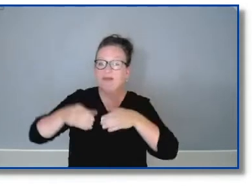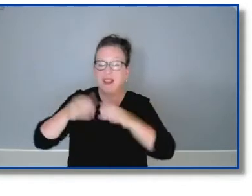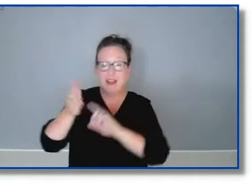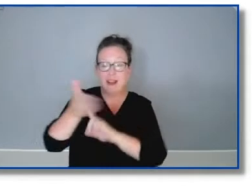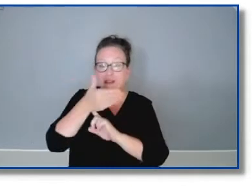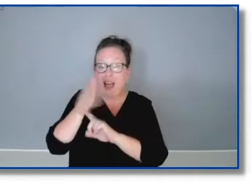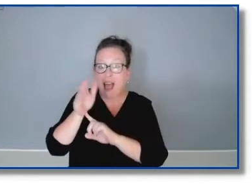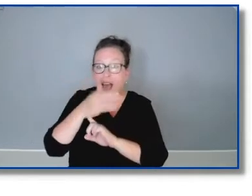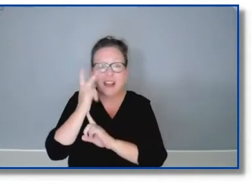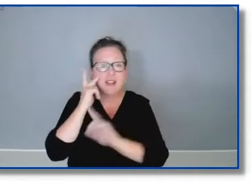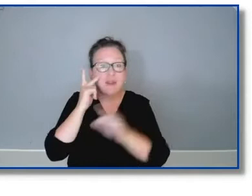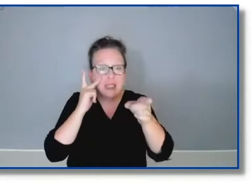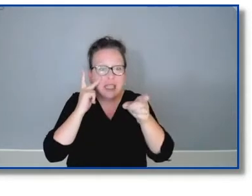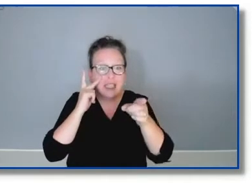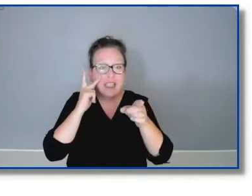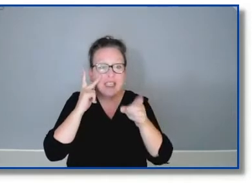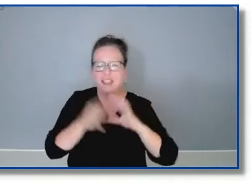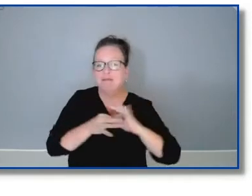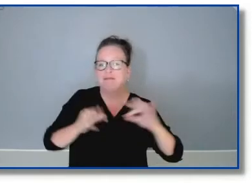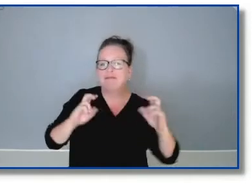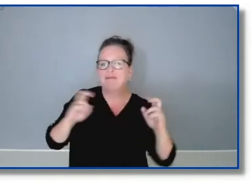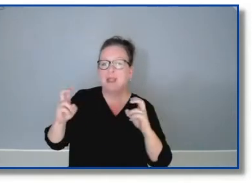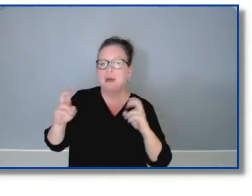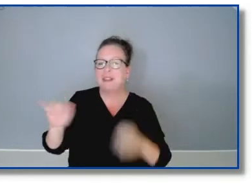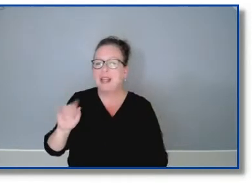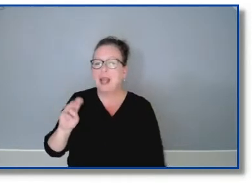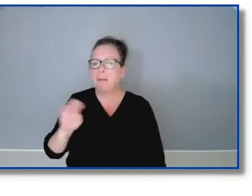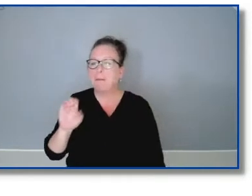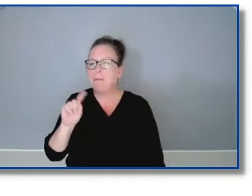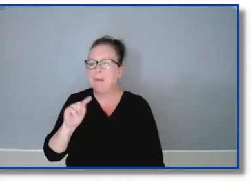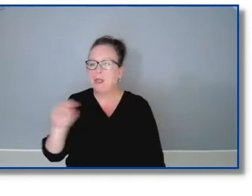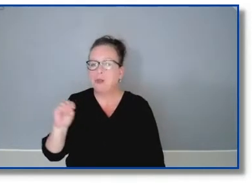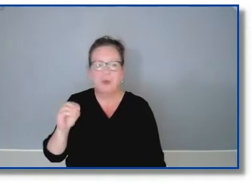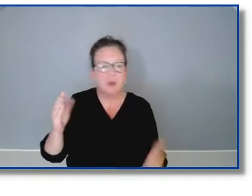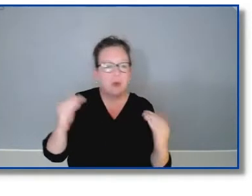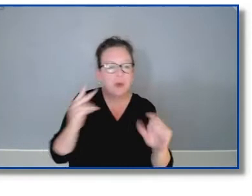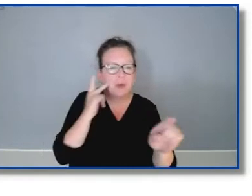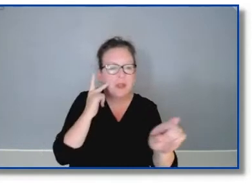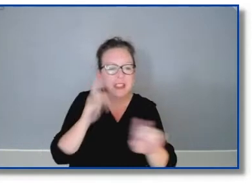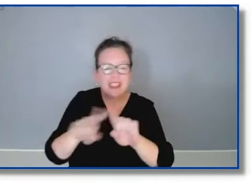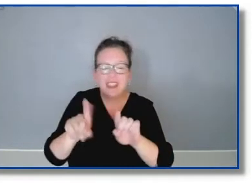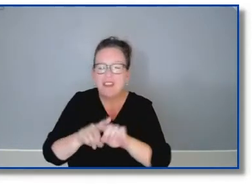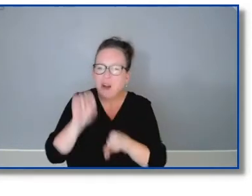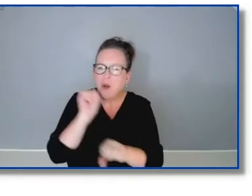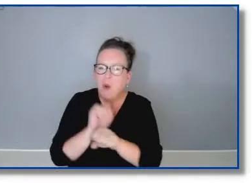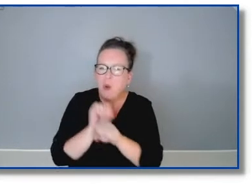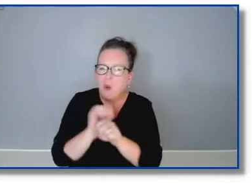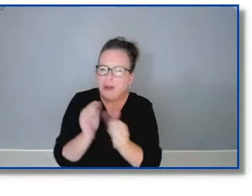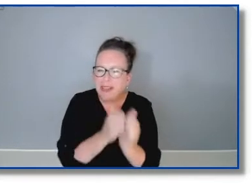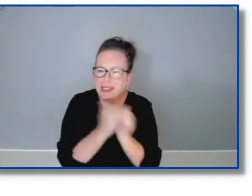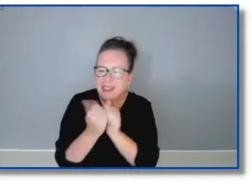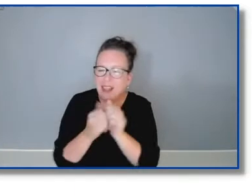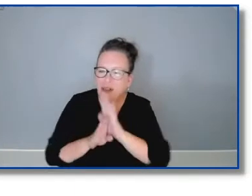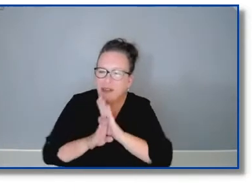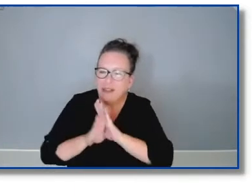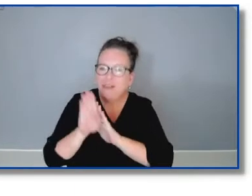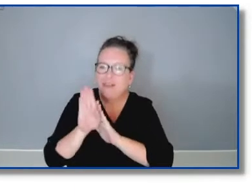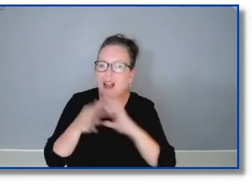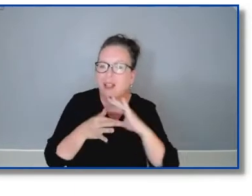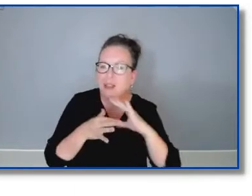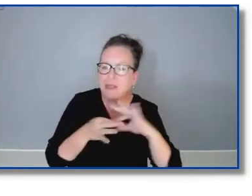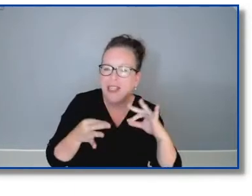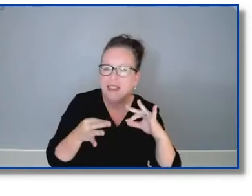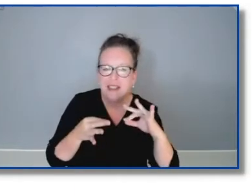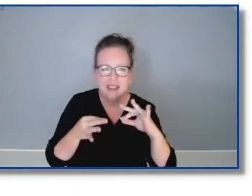slogans like Me Too, but as well at some point they started building this black